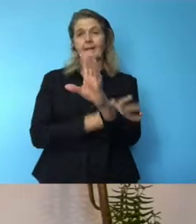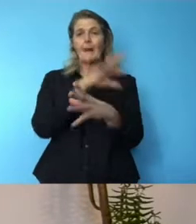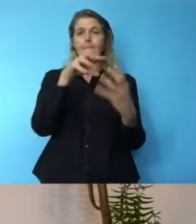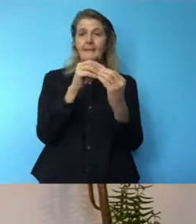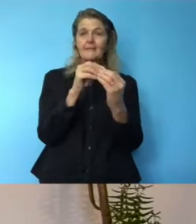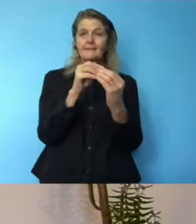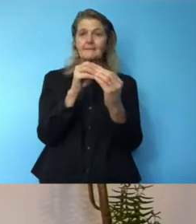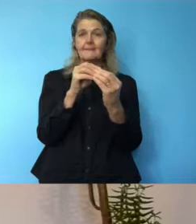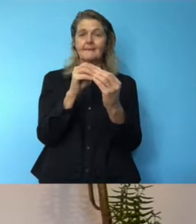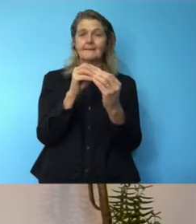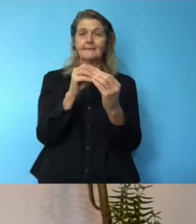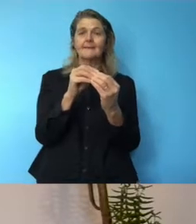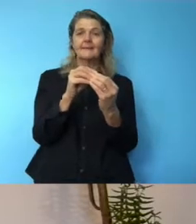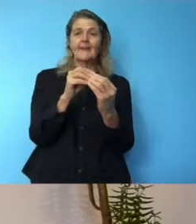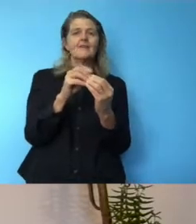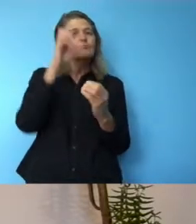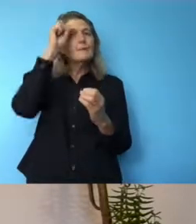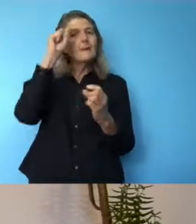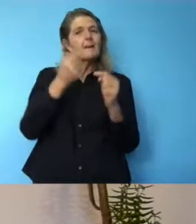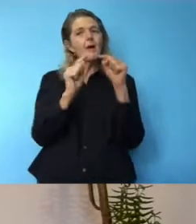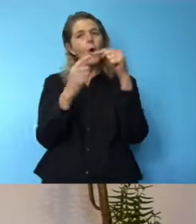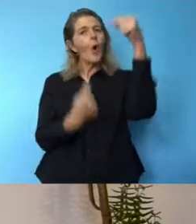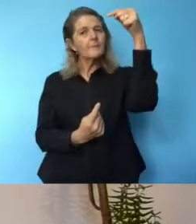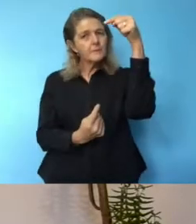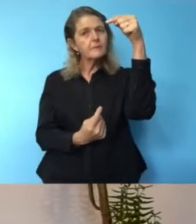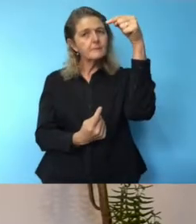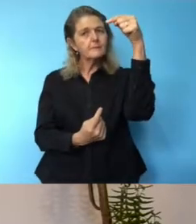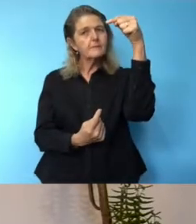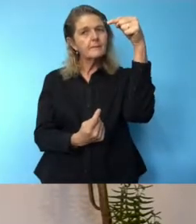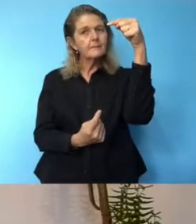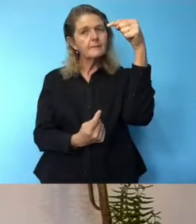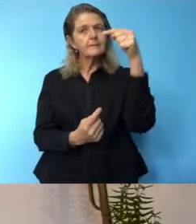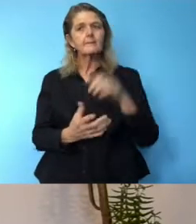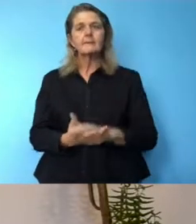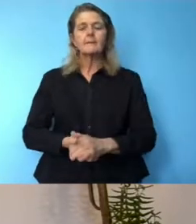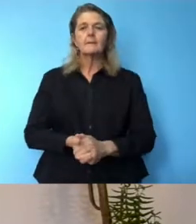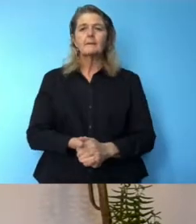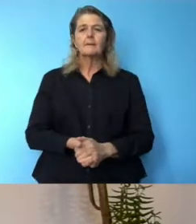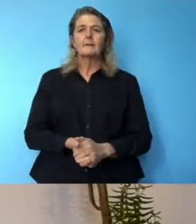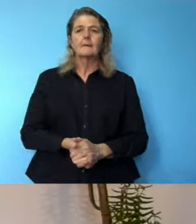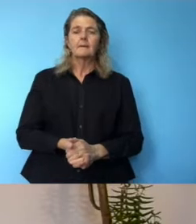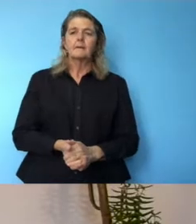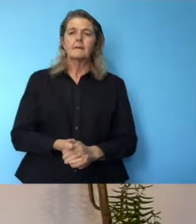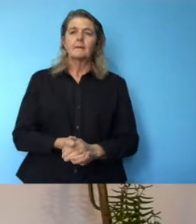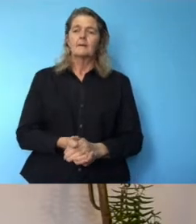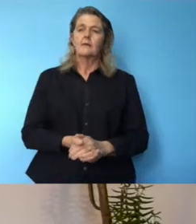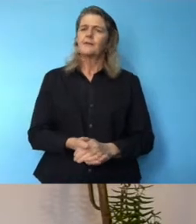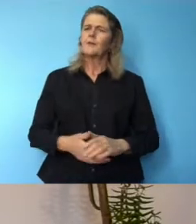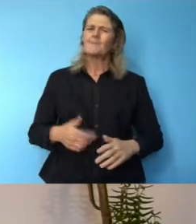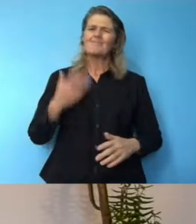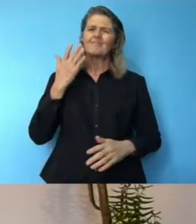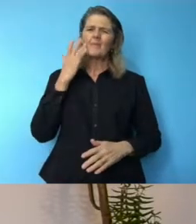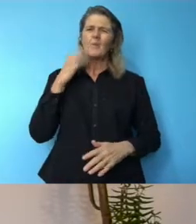like together, because they're their complementary colours. This is often why when I personally am buying